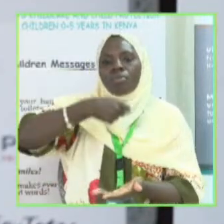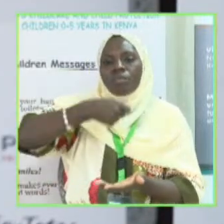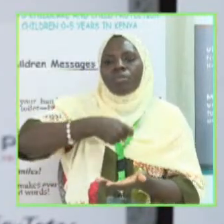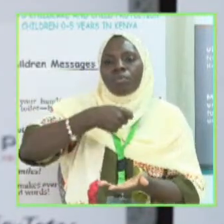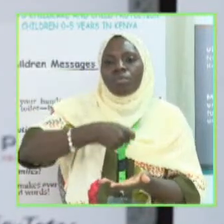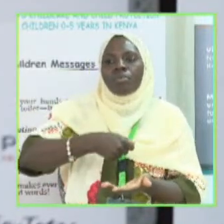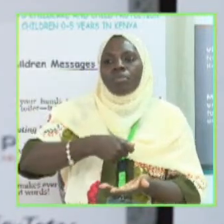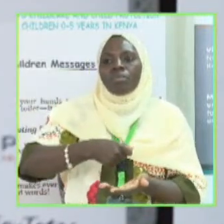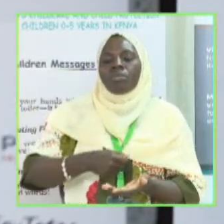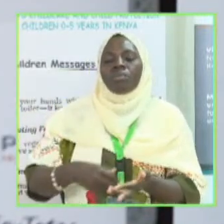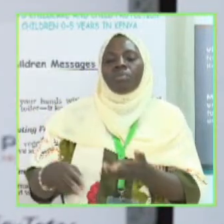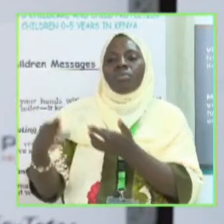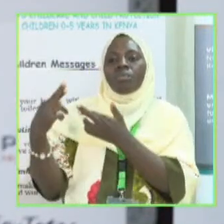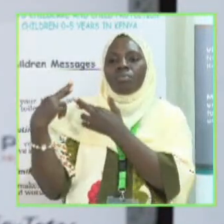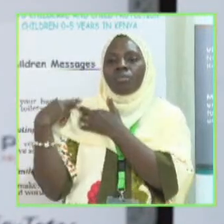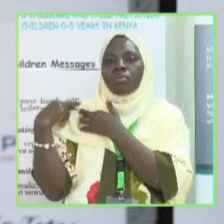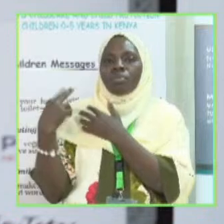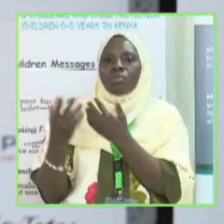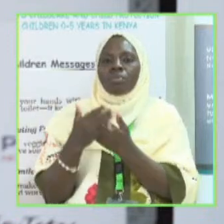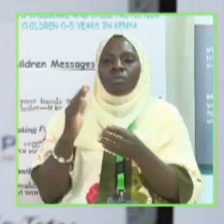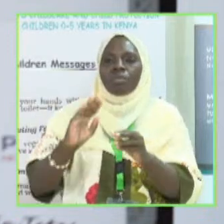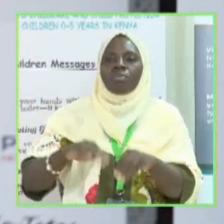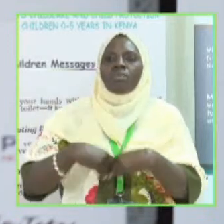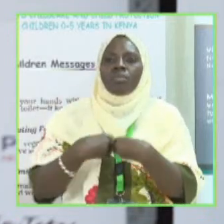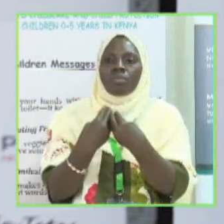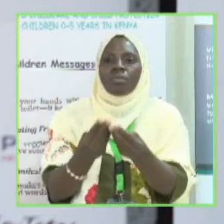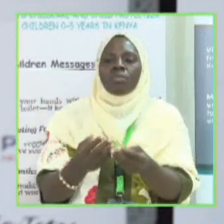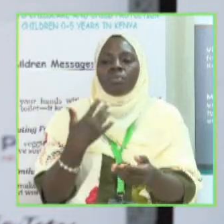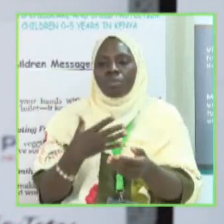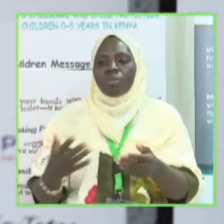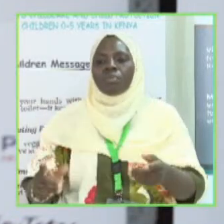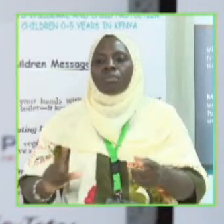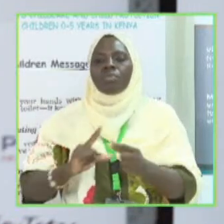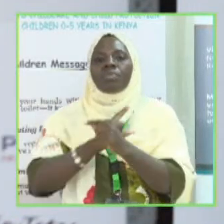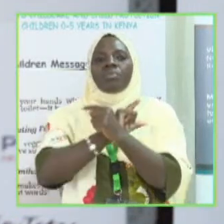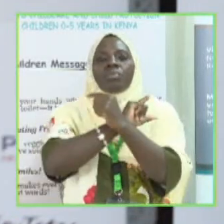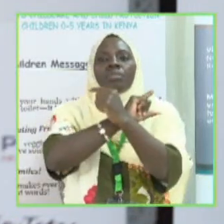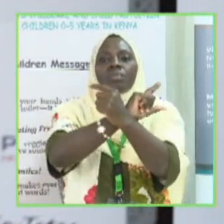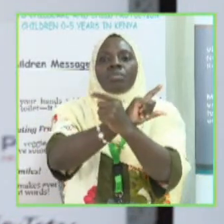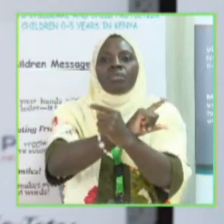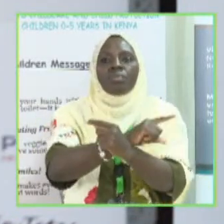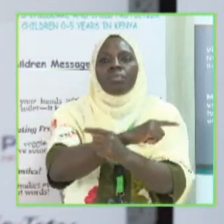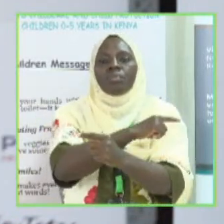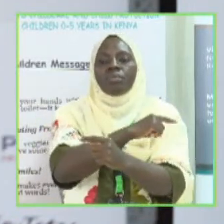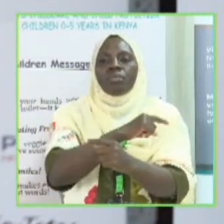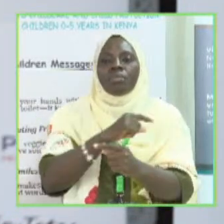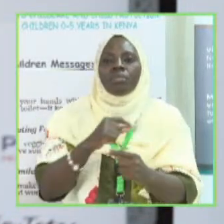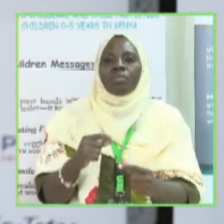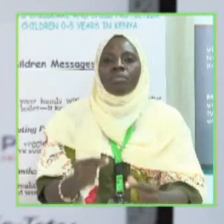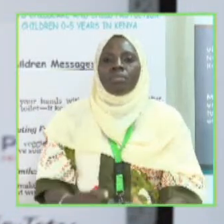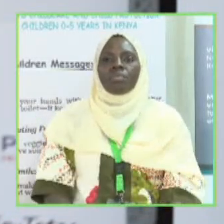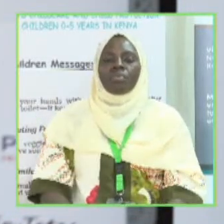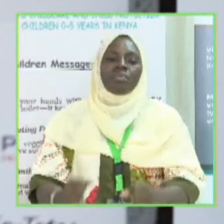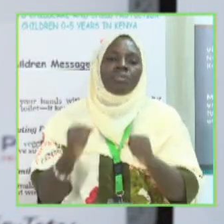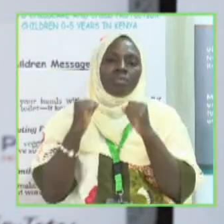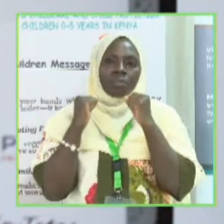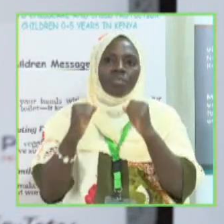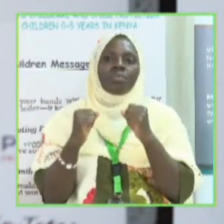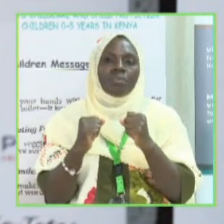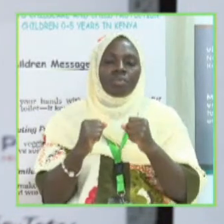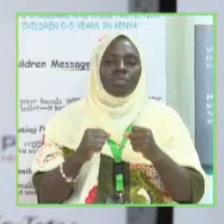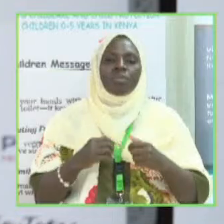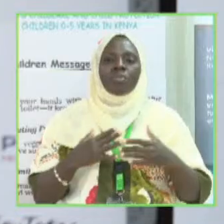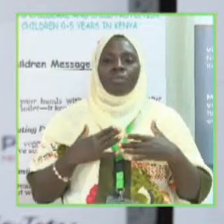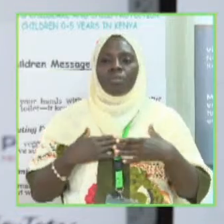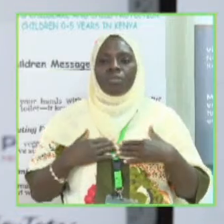responsive caregiving, child protection, and broader early learning interventions. There is need for strengthened health